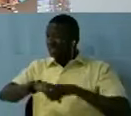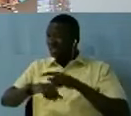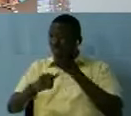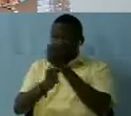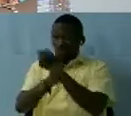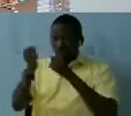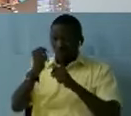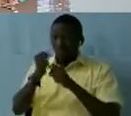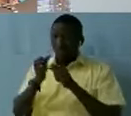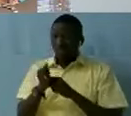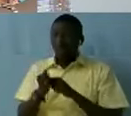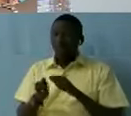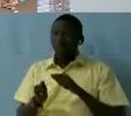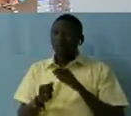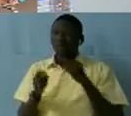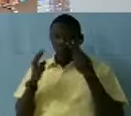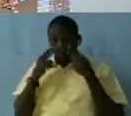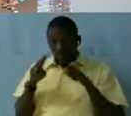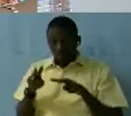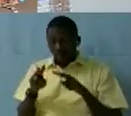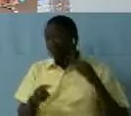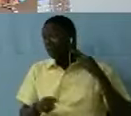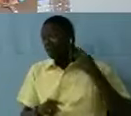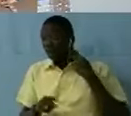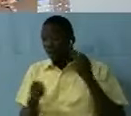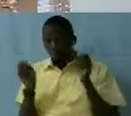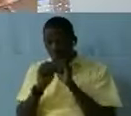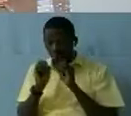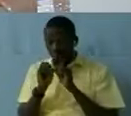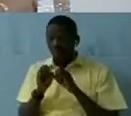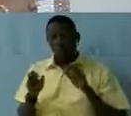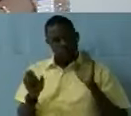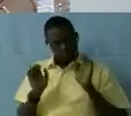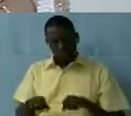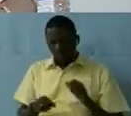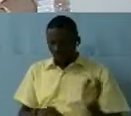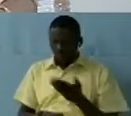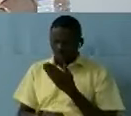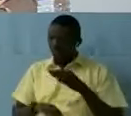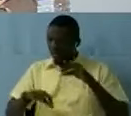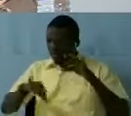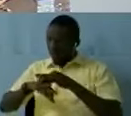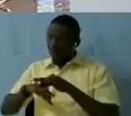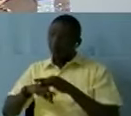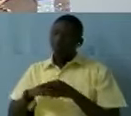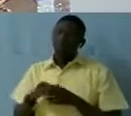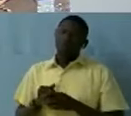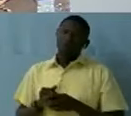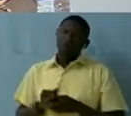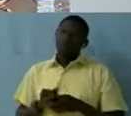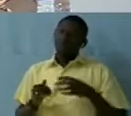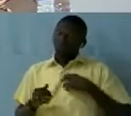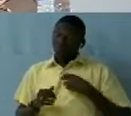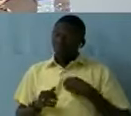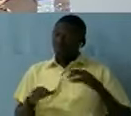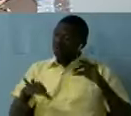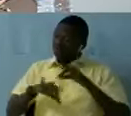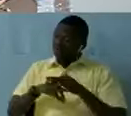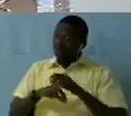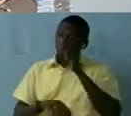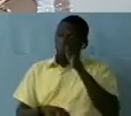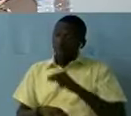as undetectable, you can go ahead and get married. For more than my HIV, sir. Whether it is someone who has HIV,